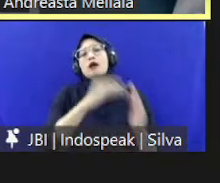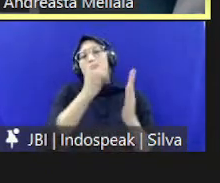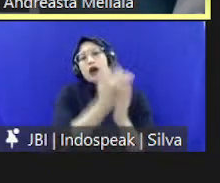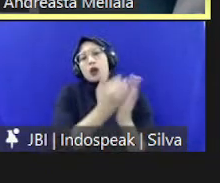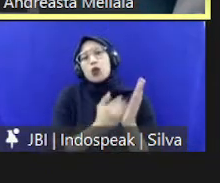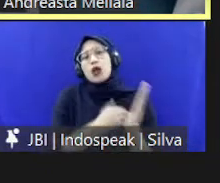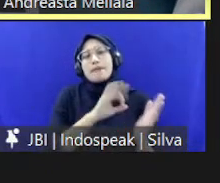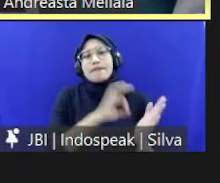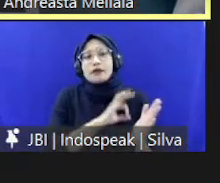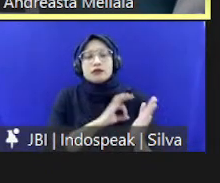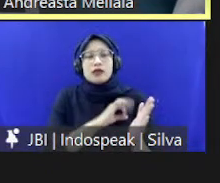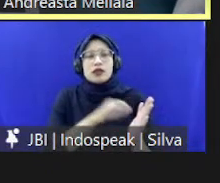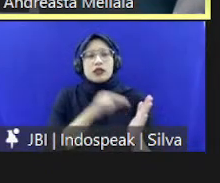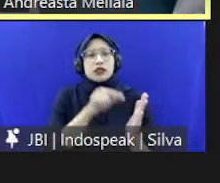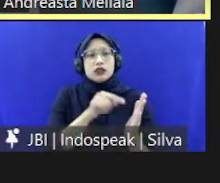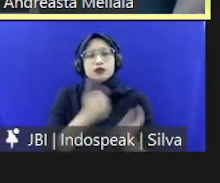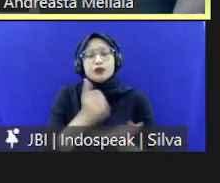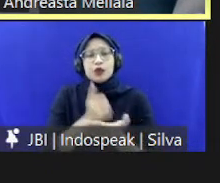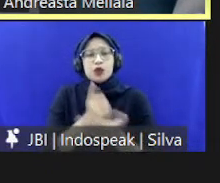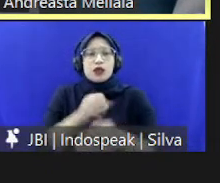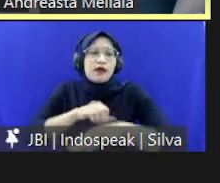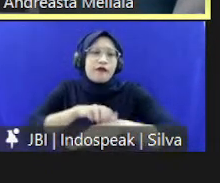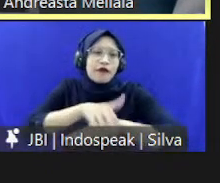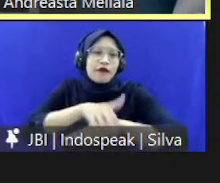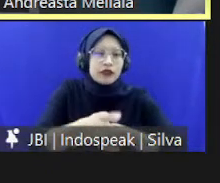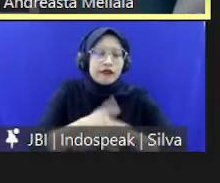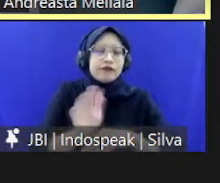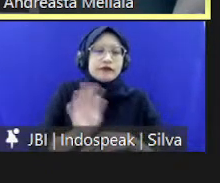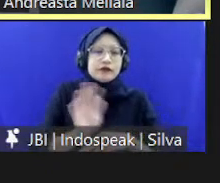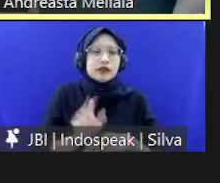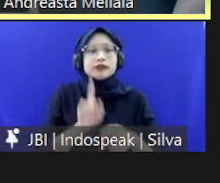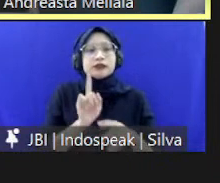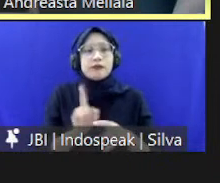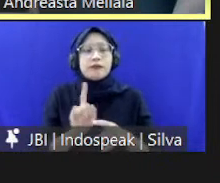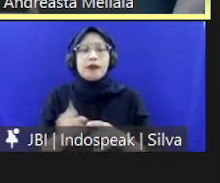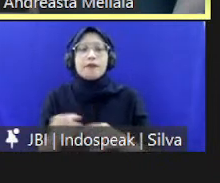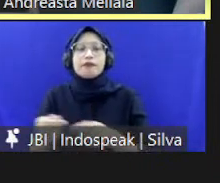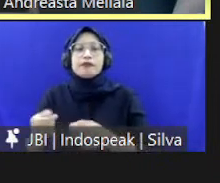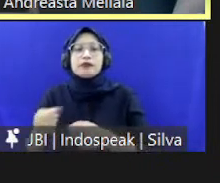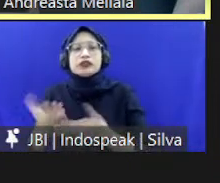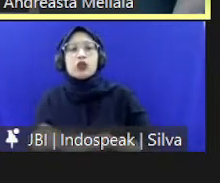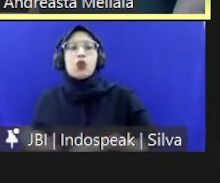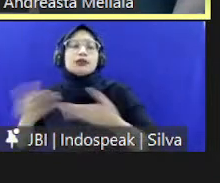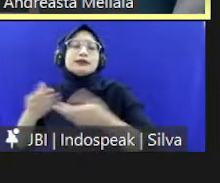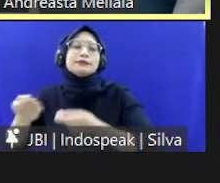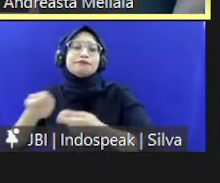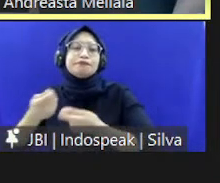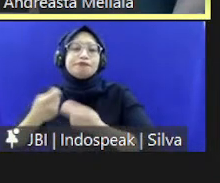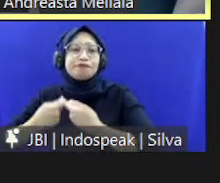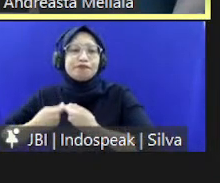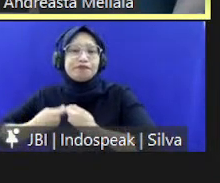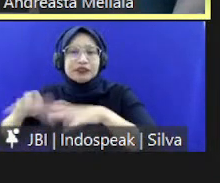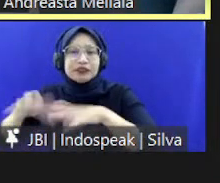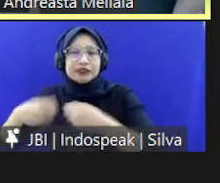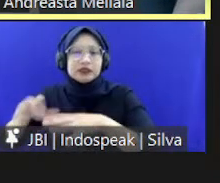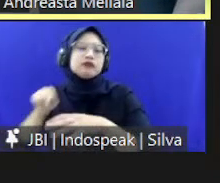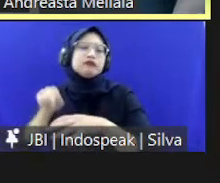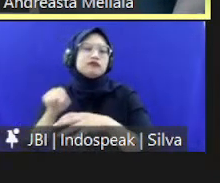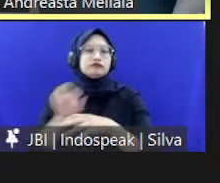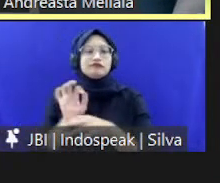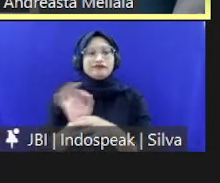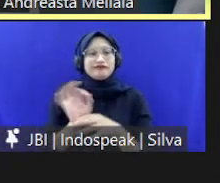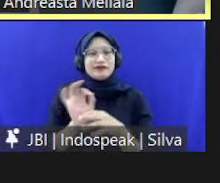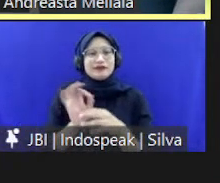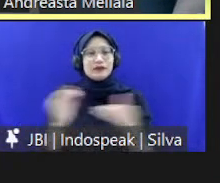business interest and intention is not aligned with the situation or the context, and also objective of the policy is not